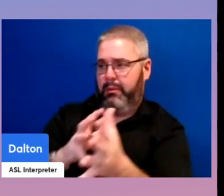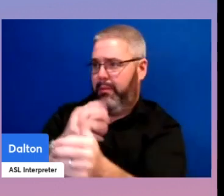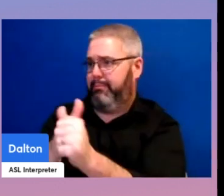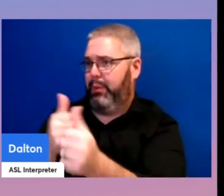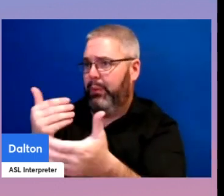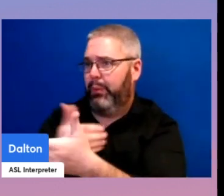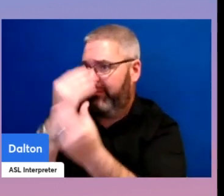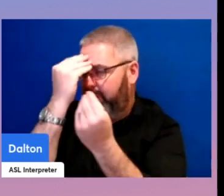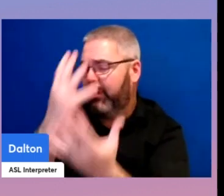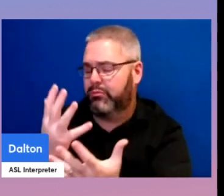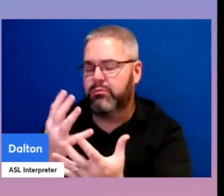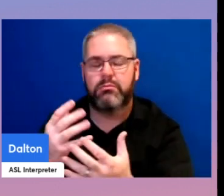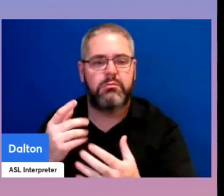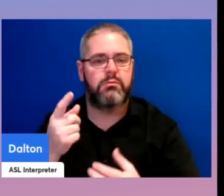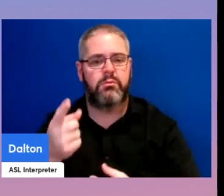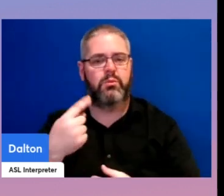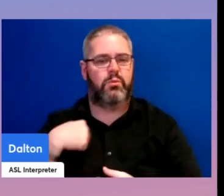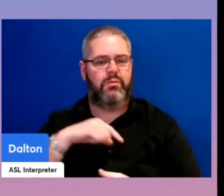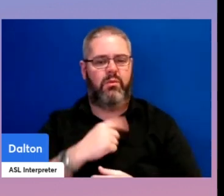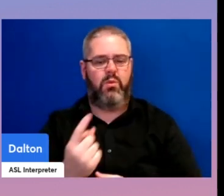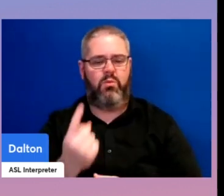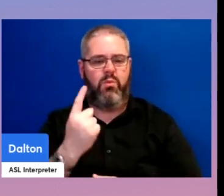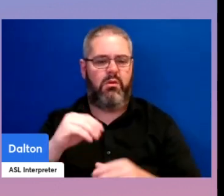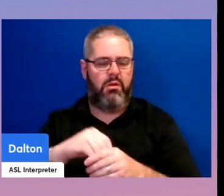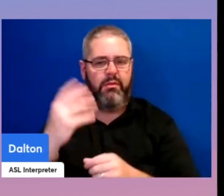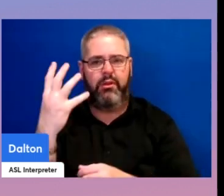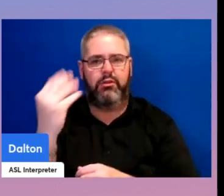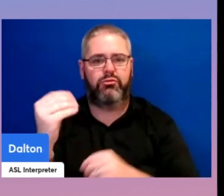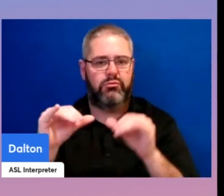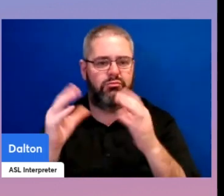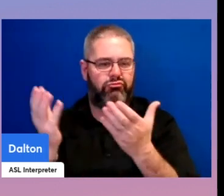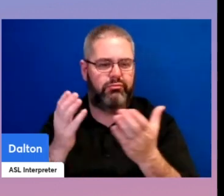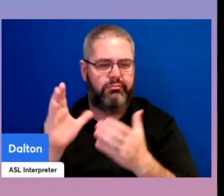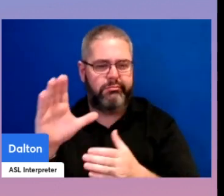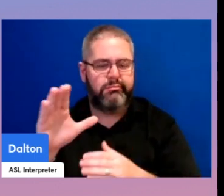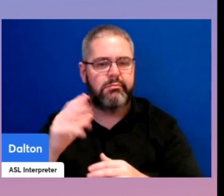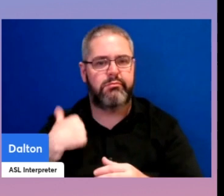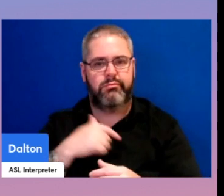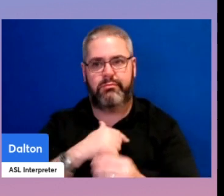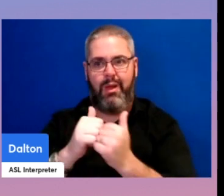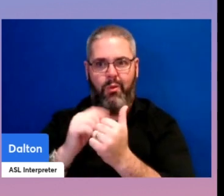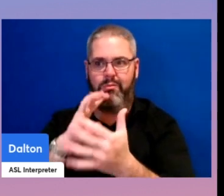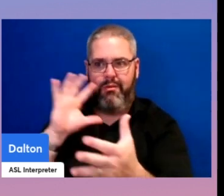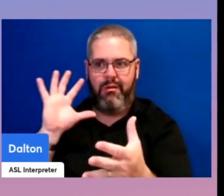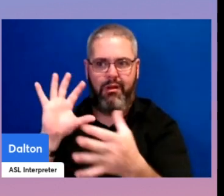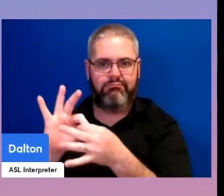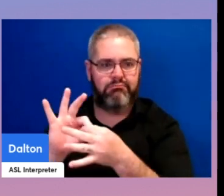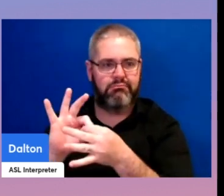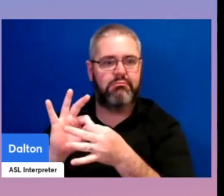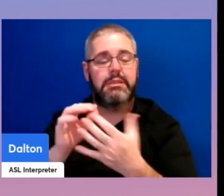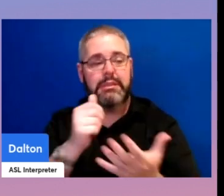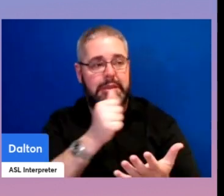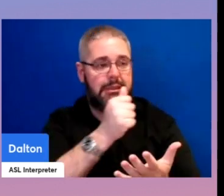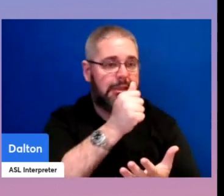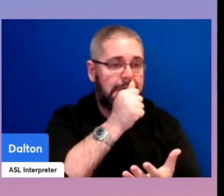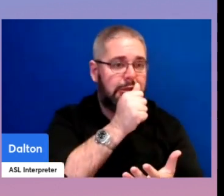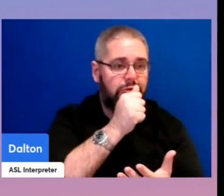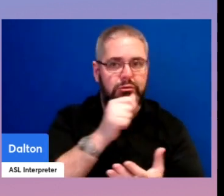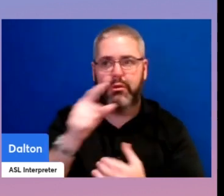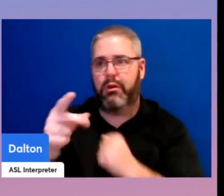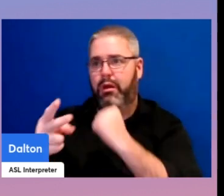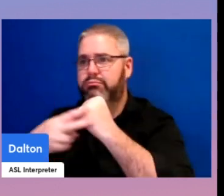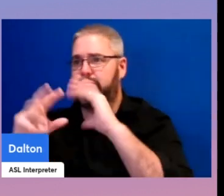Syncing a secret into one of the external system is done by creating a connection between secret and a destination